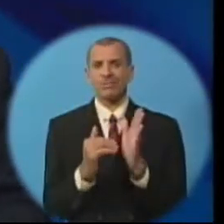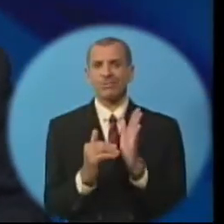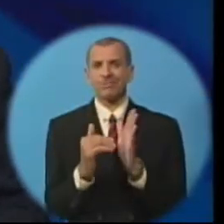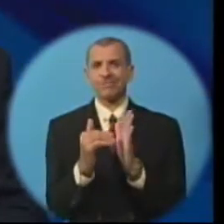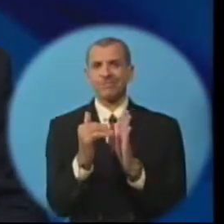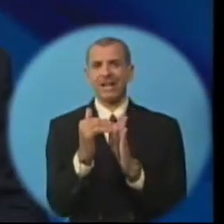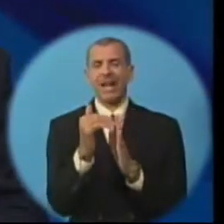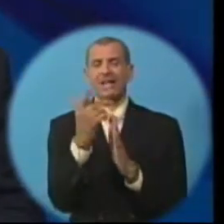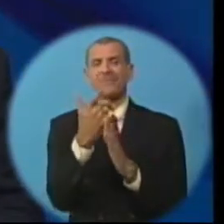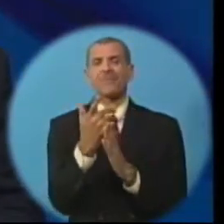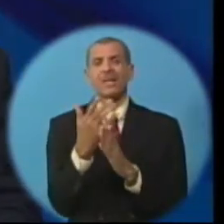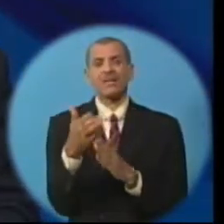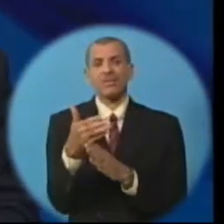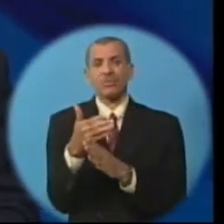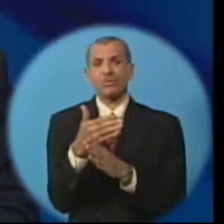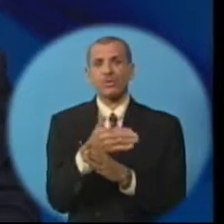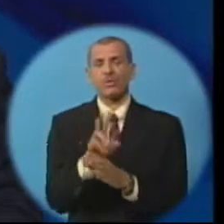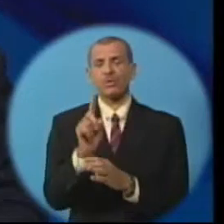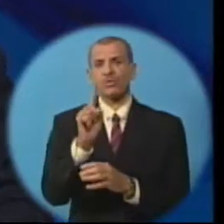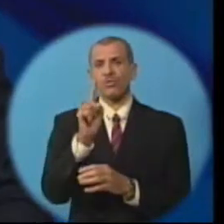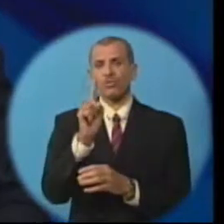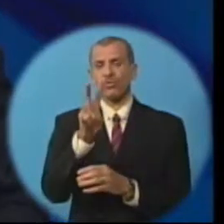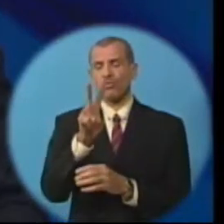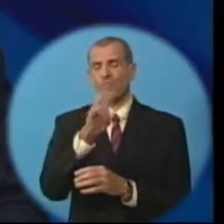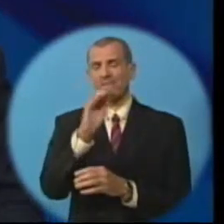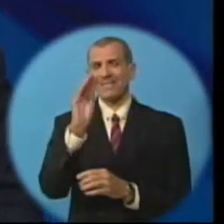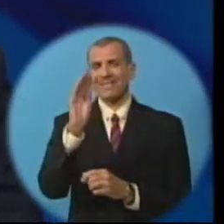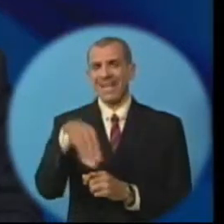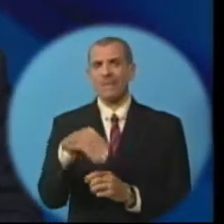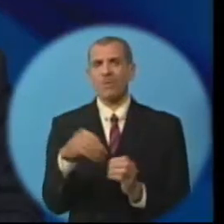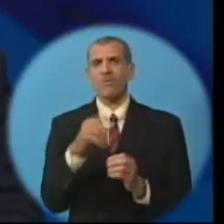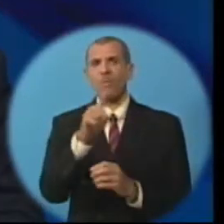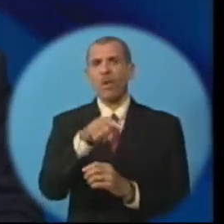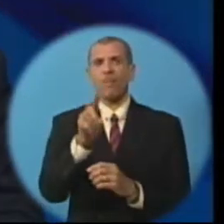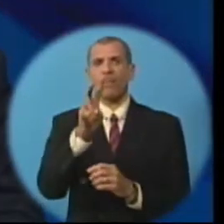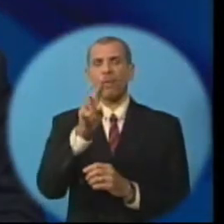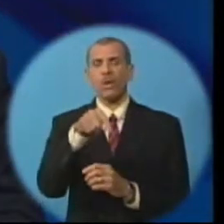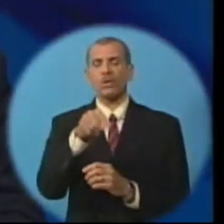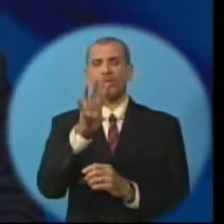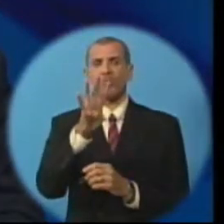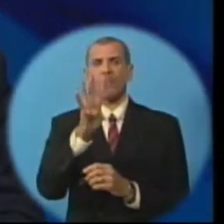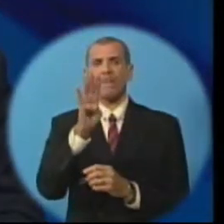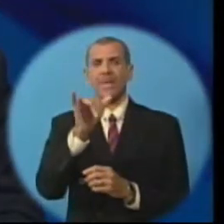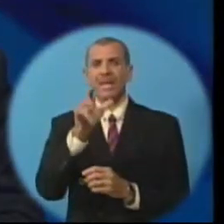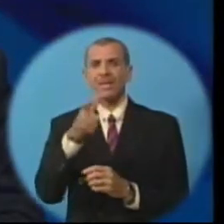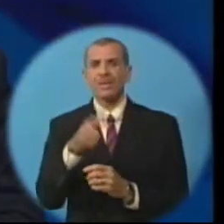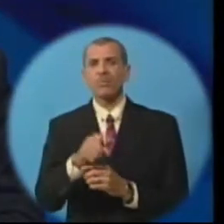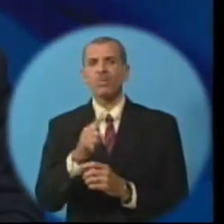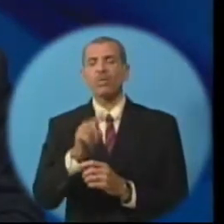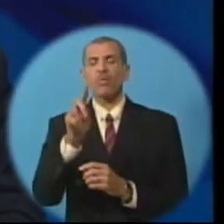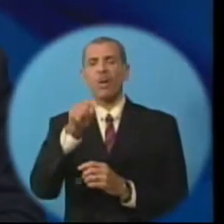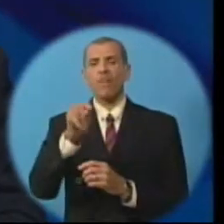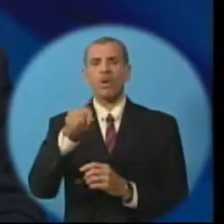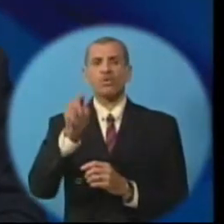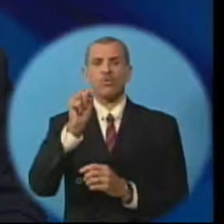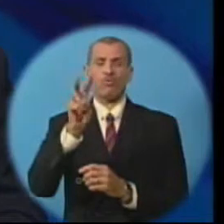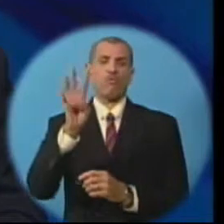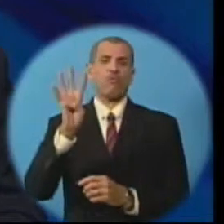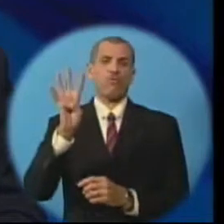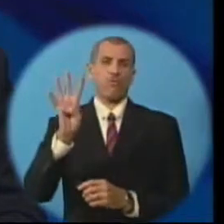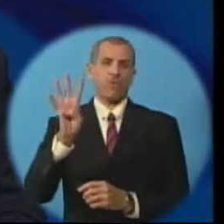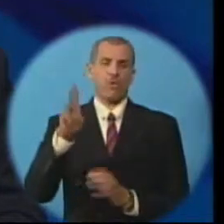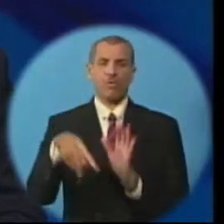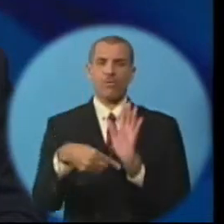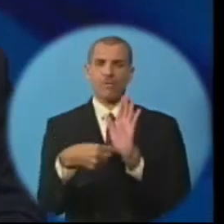loan growth has increased by 2 percent, moving from $1.2 billion to $1.24. This was